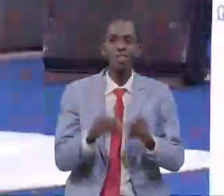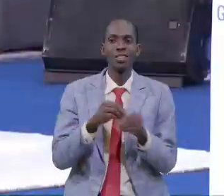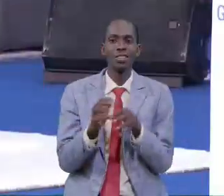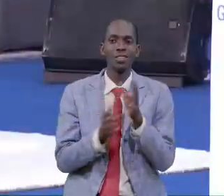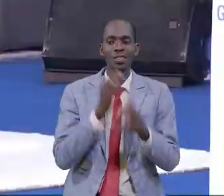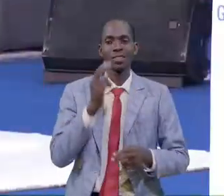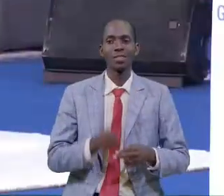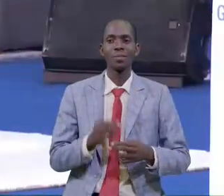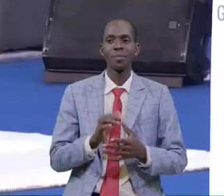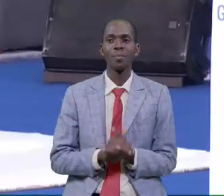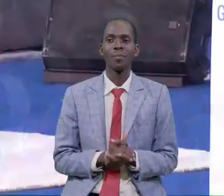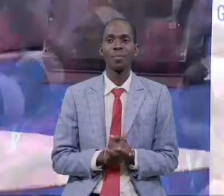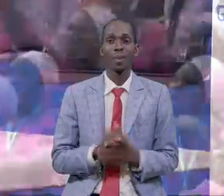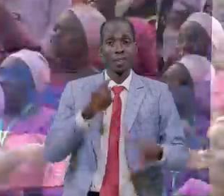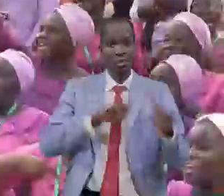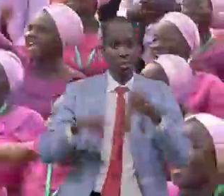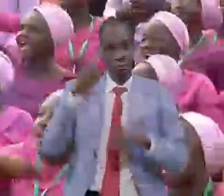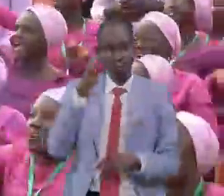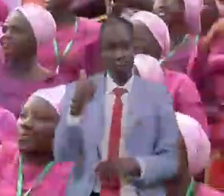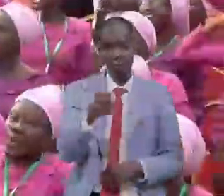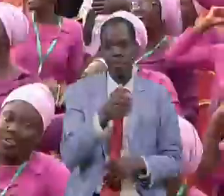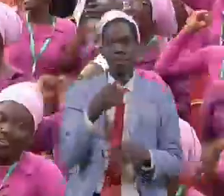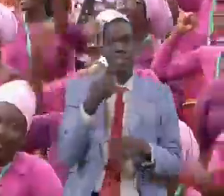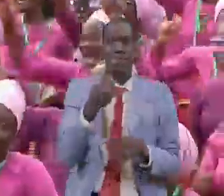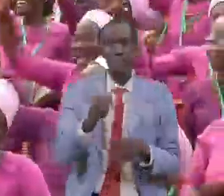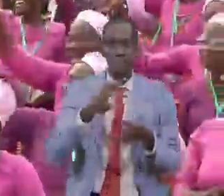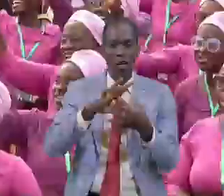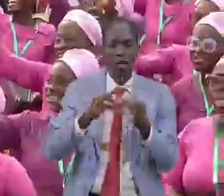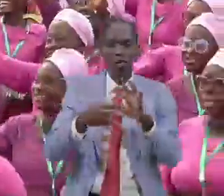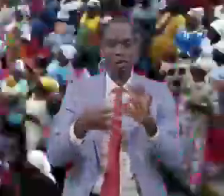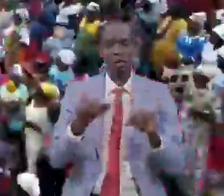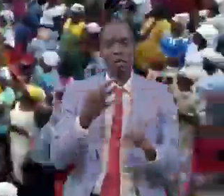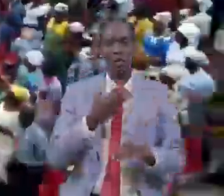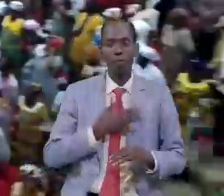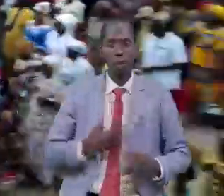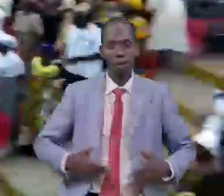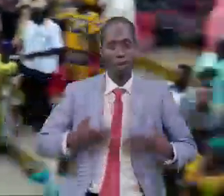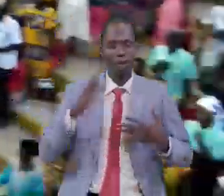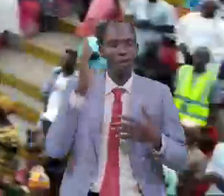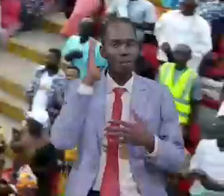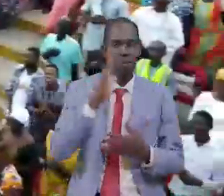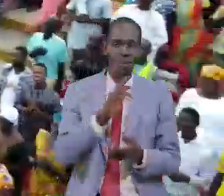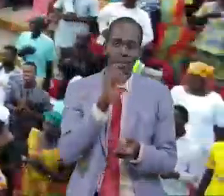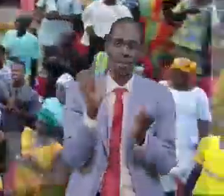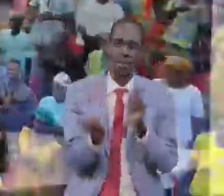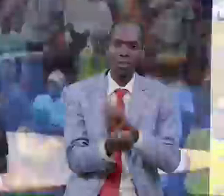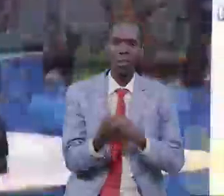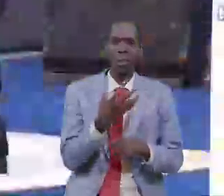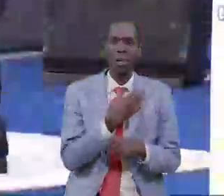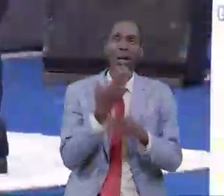Say it for yourself. Tonight is that night, and heaven will touch your